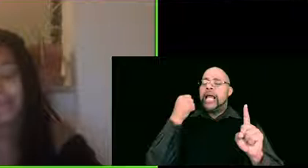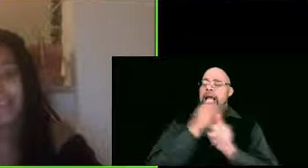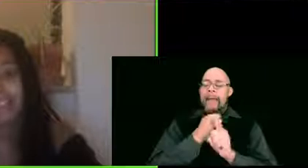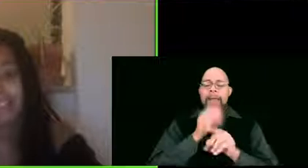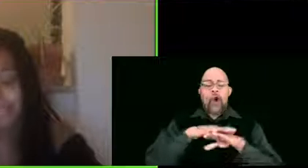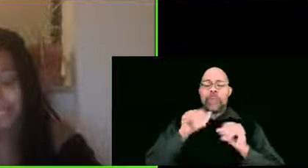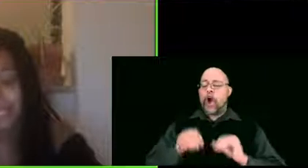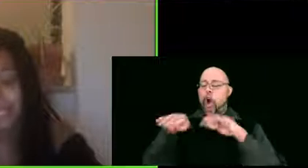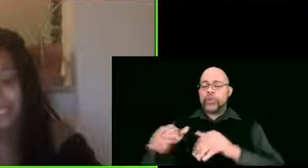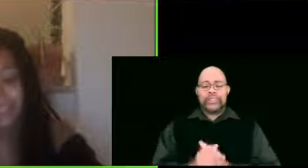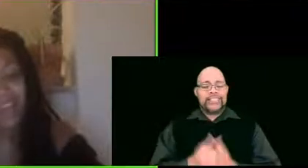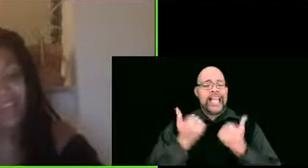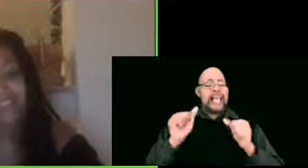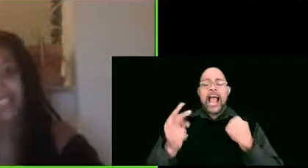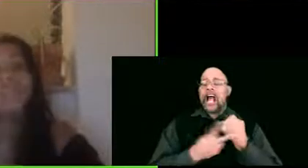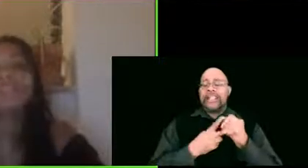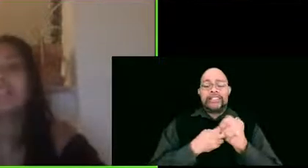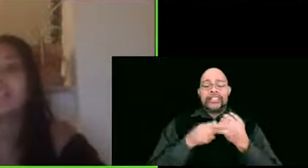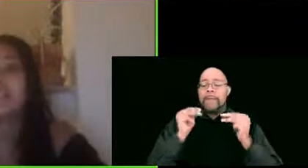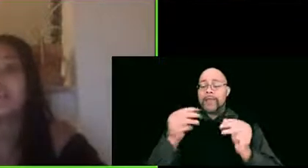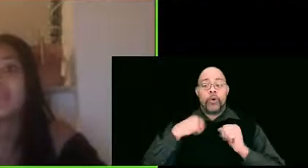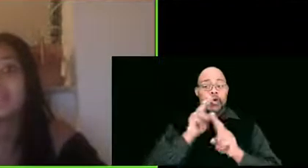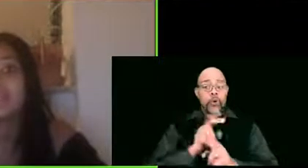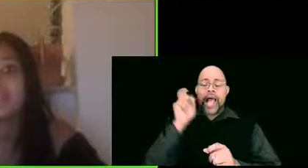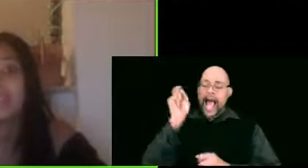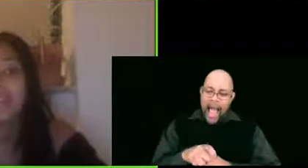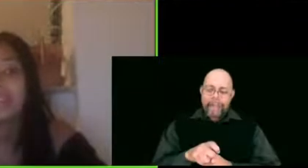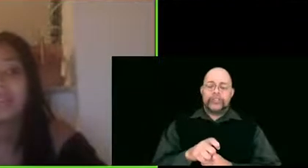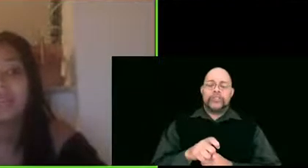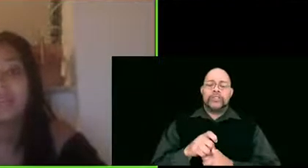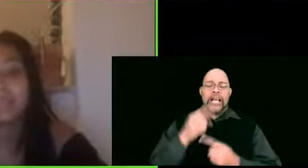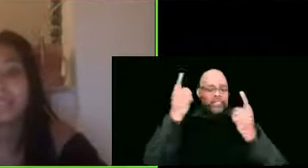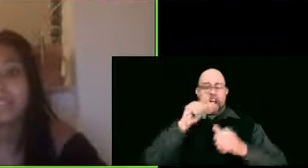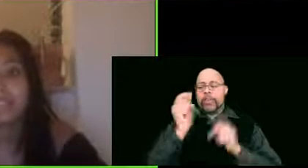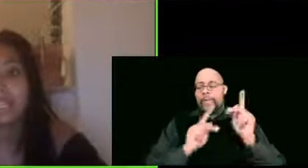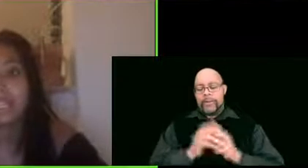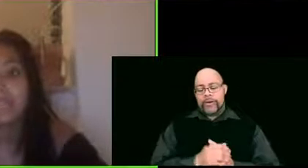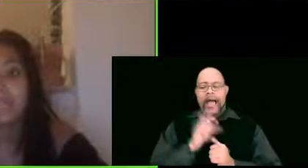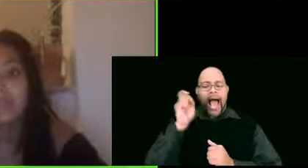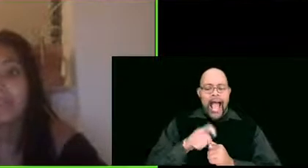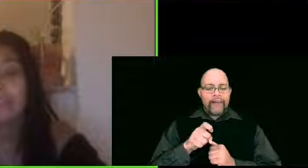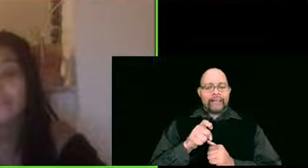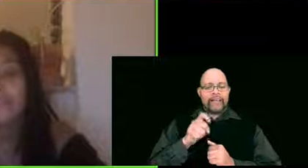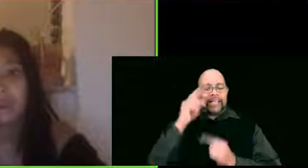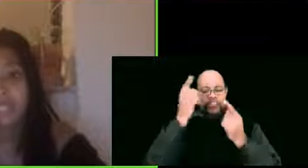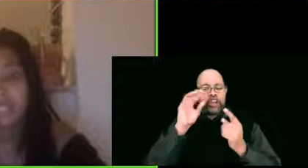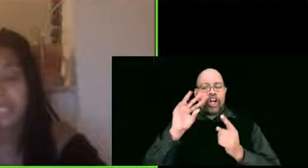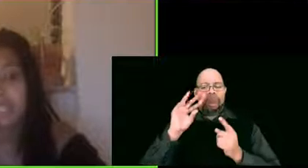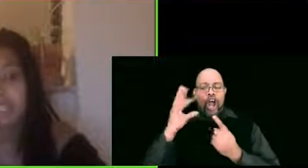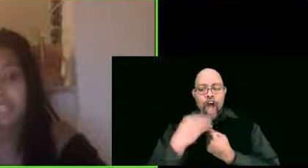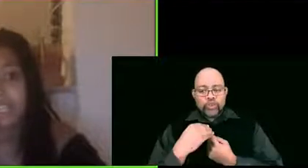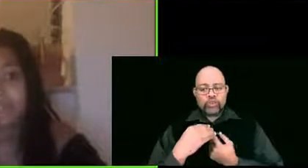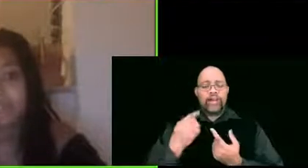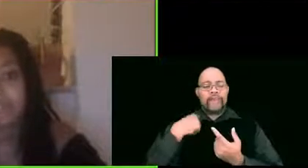a huge impact on our oceans. So any conservation method that we use, we have to be taking people into consideration. We have to be taking culture